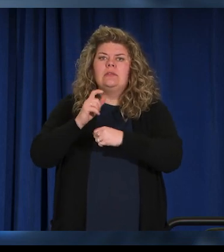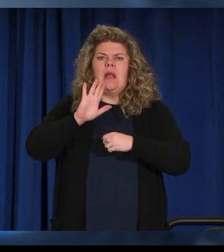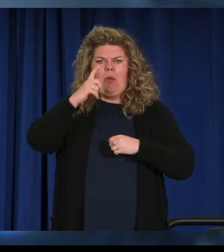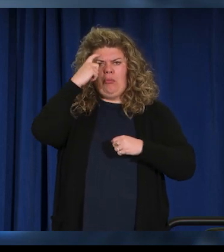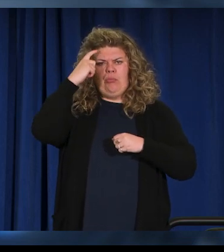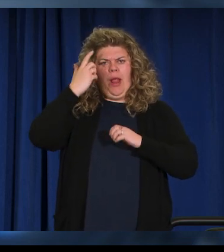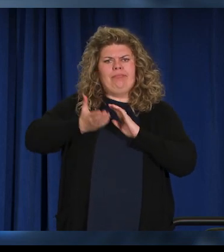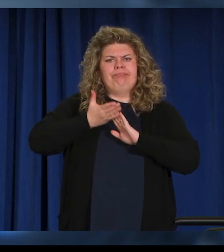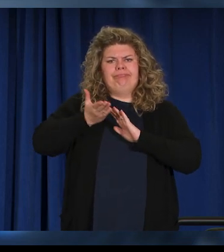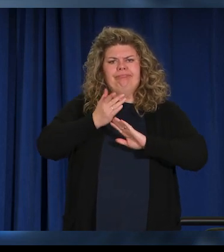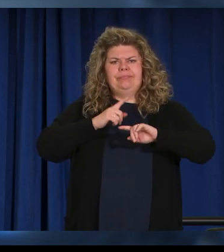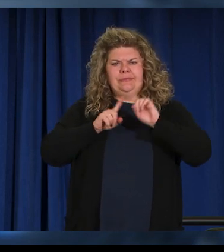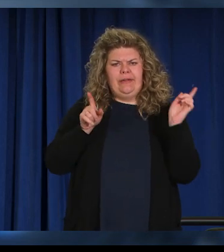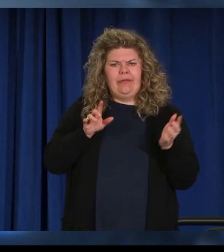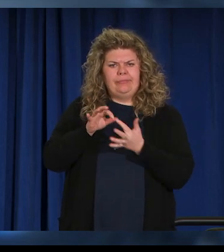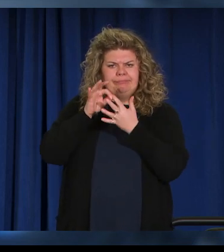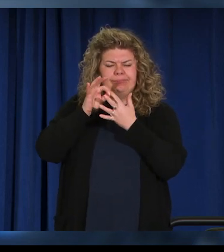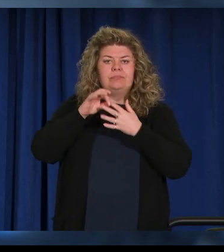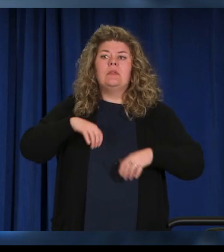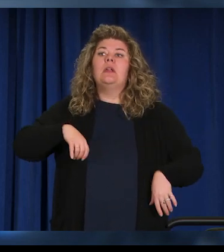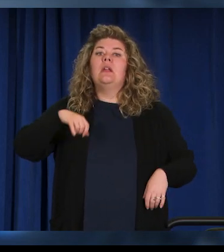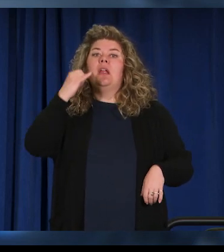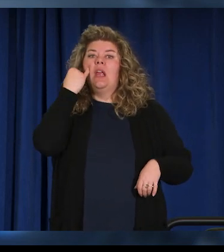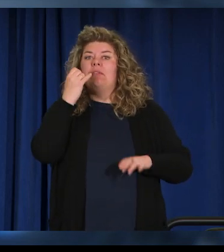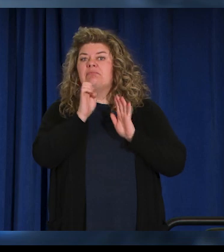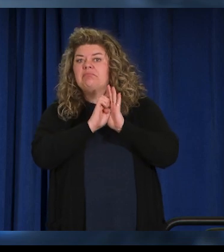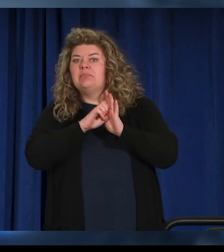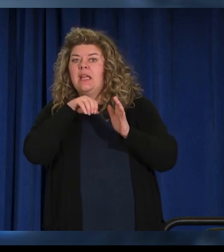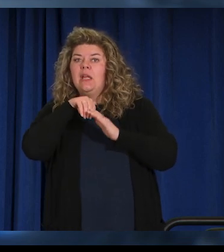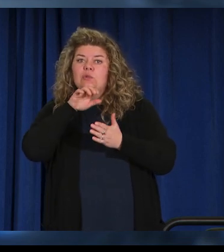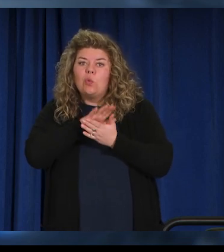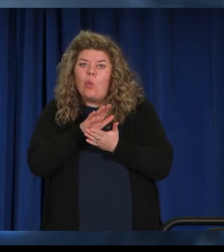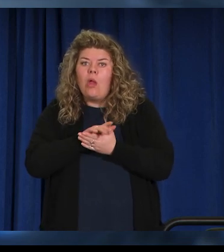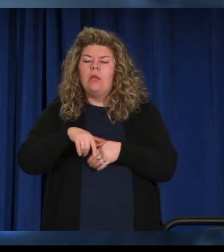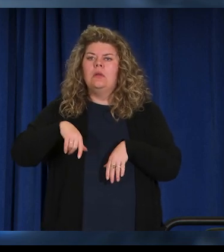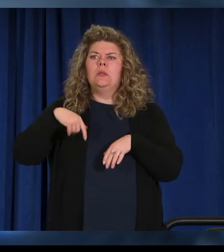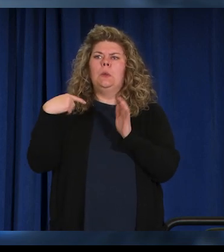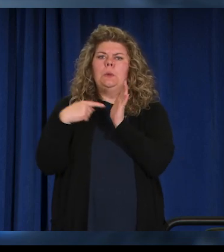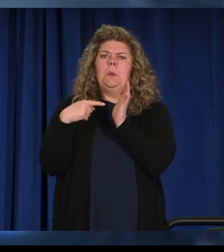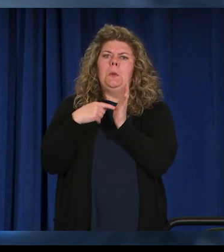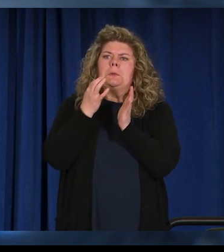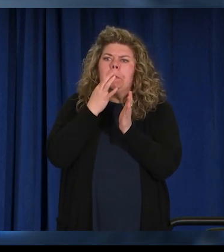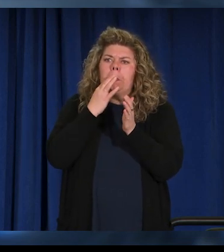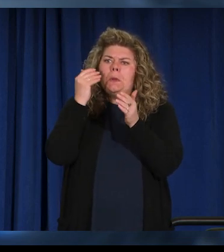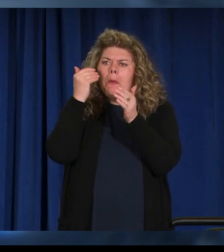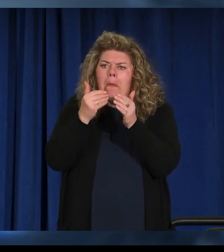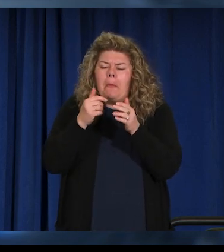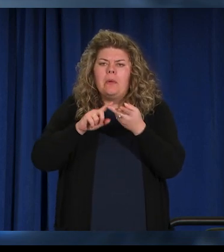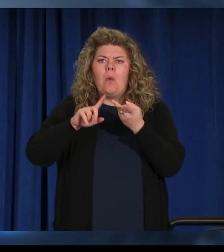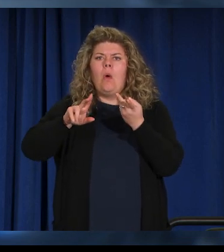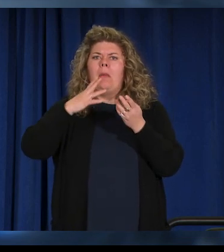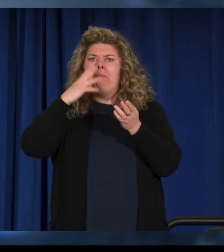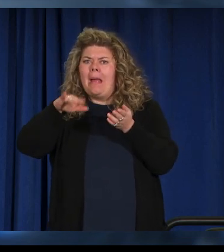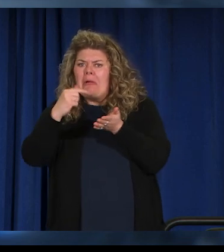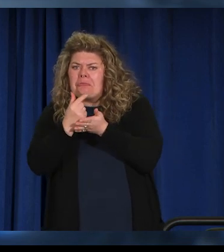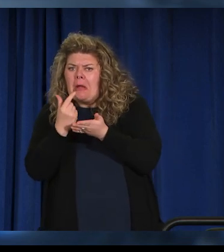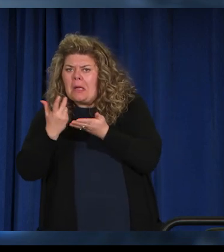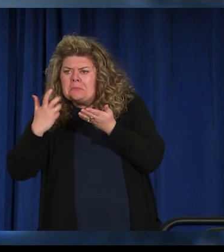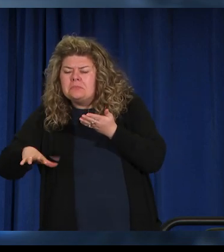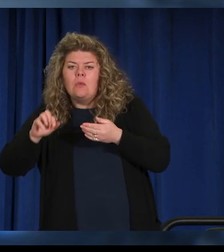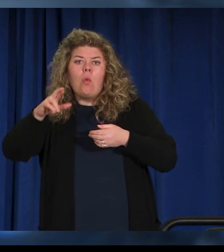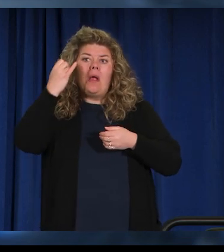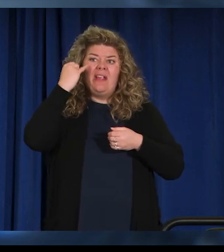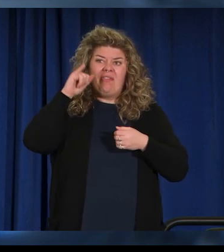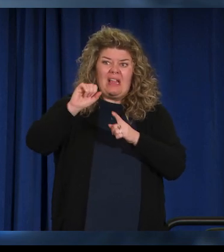where we receive assignments, are evaluated, have a deadline to meet, or are exposed to conditions that mimic a past traumatic event.